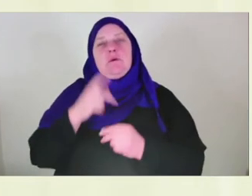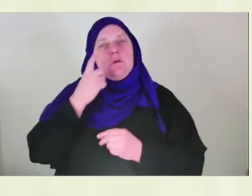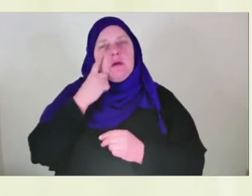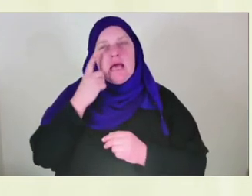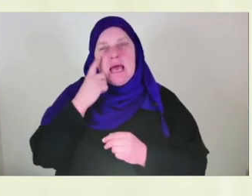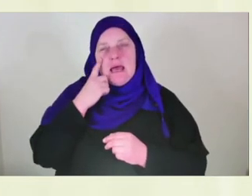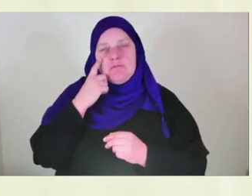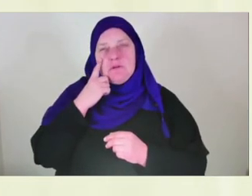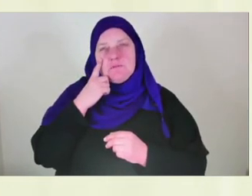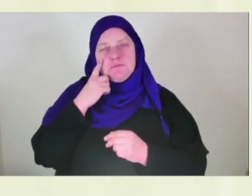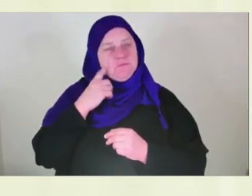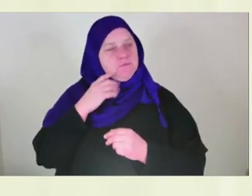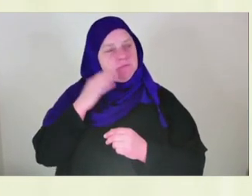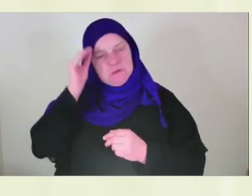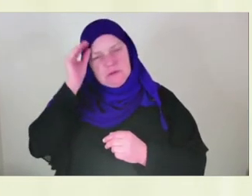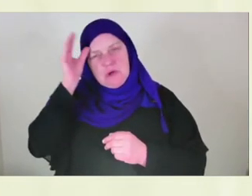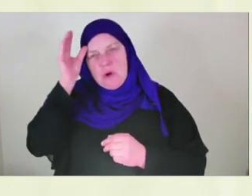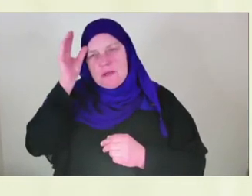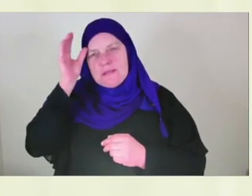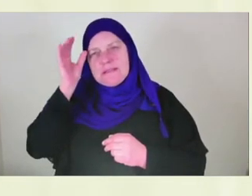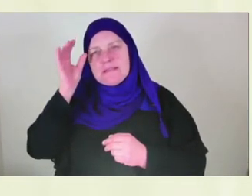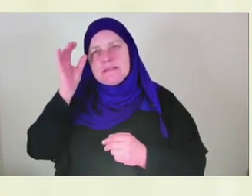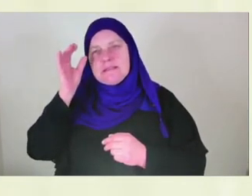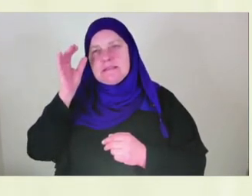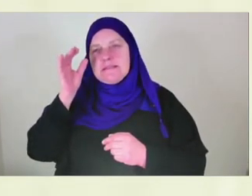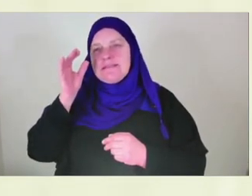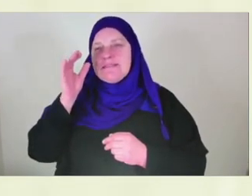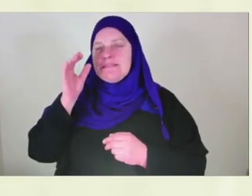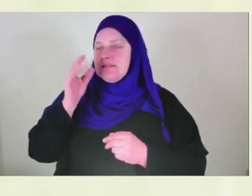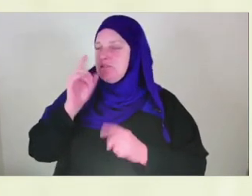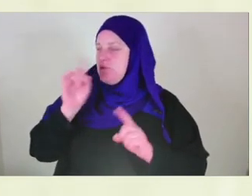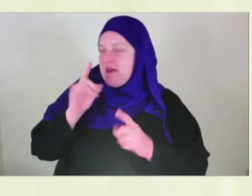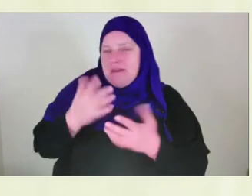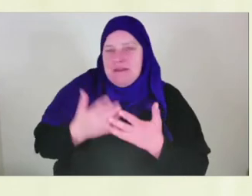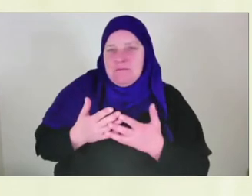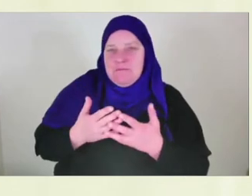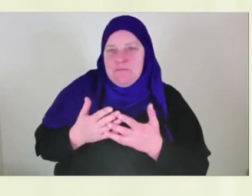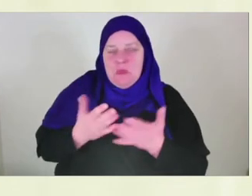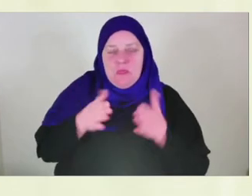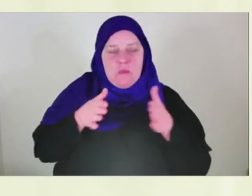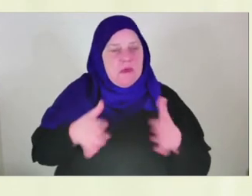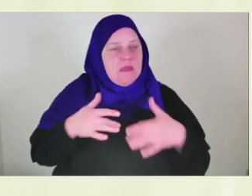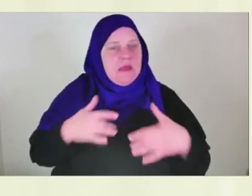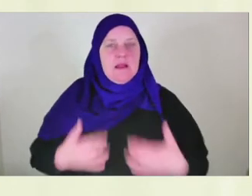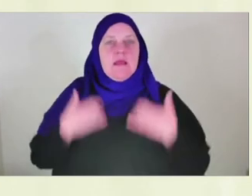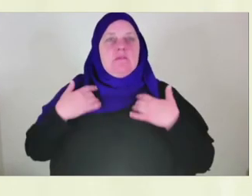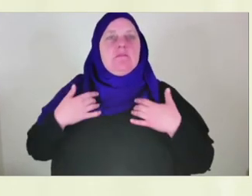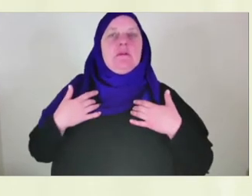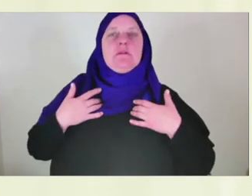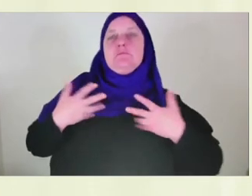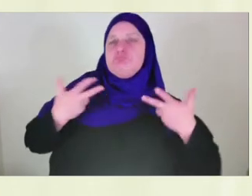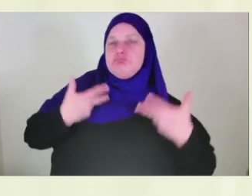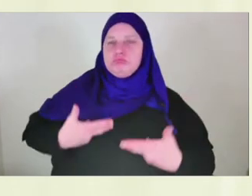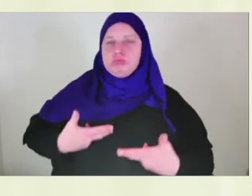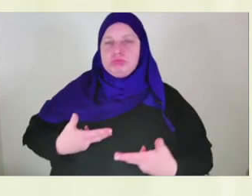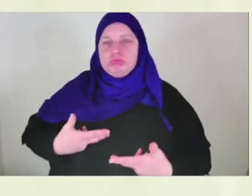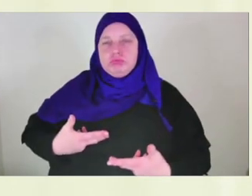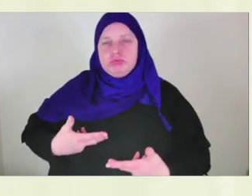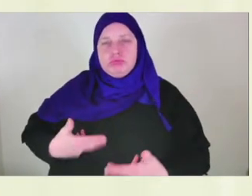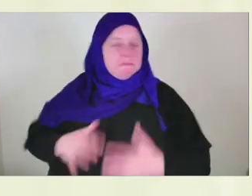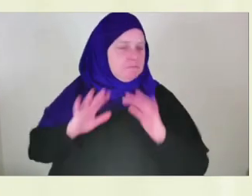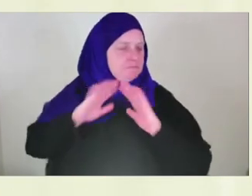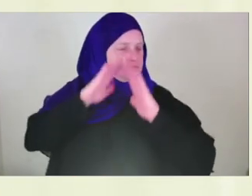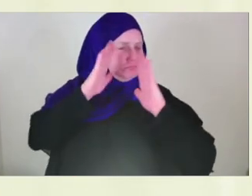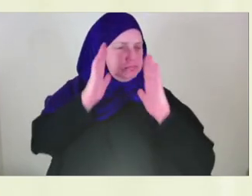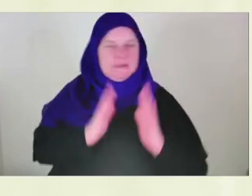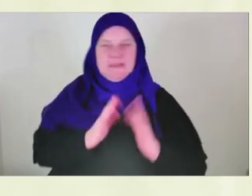live, it's not like there's some person piling up all this money somewhere. And it's actually